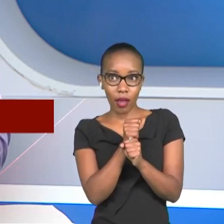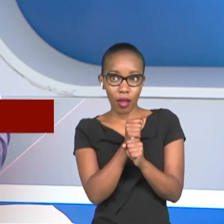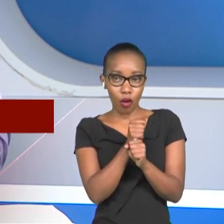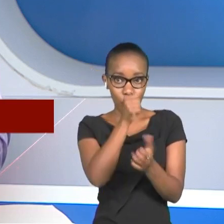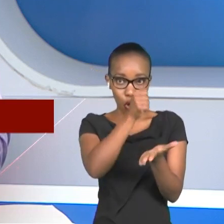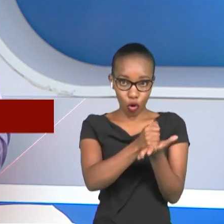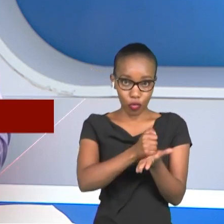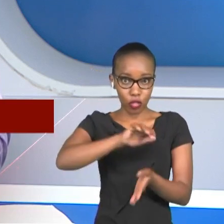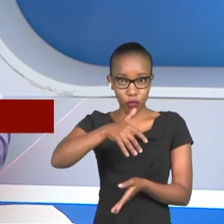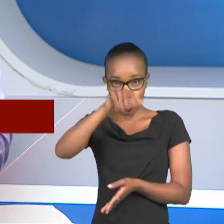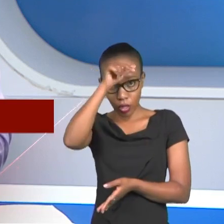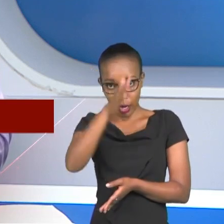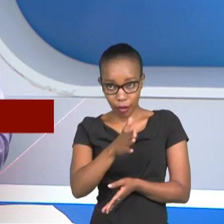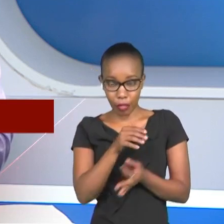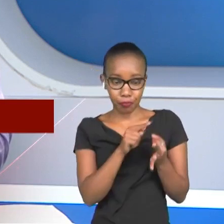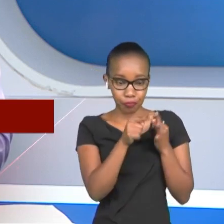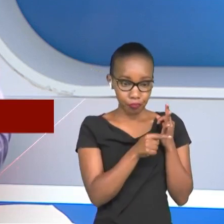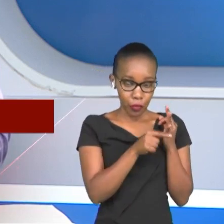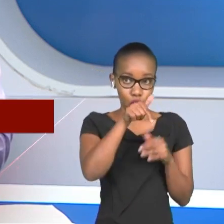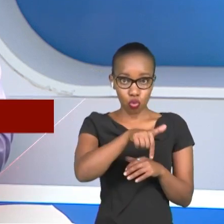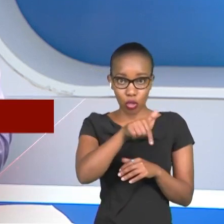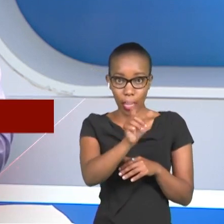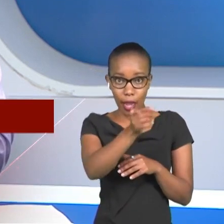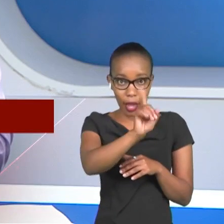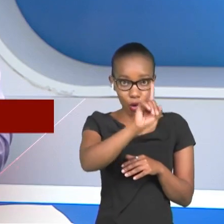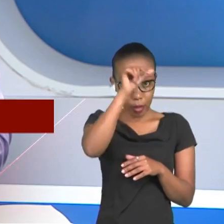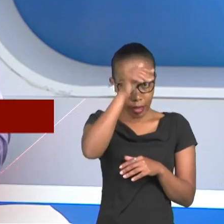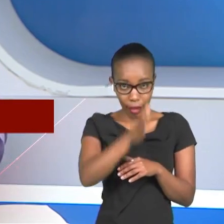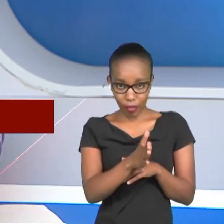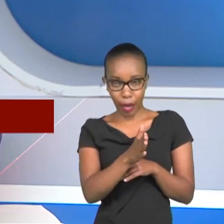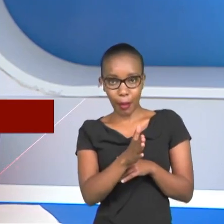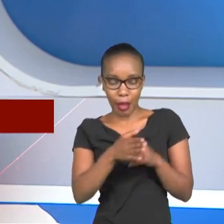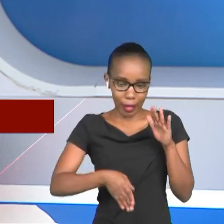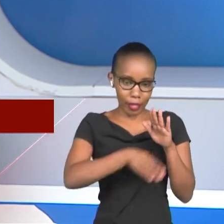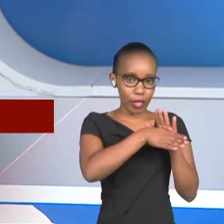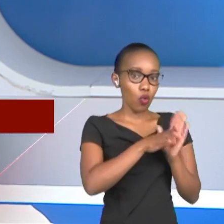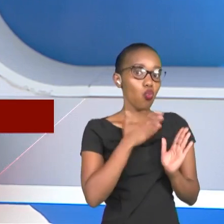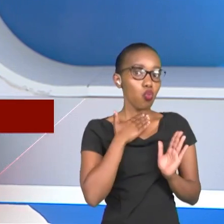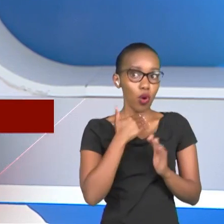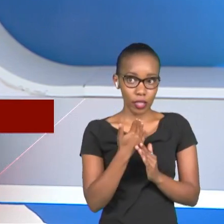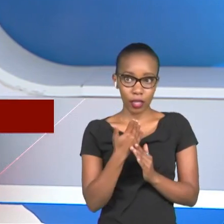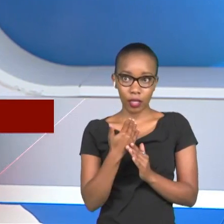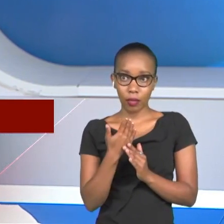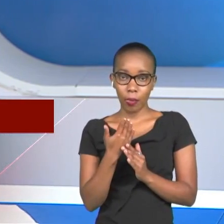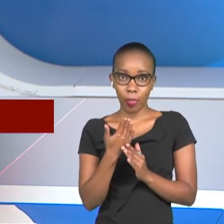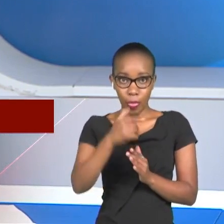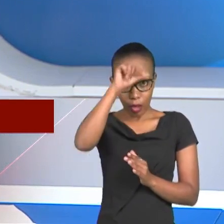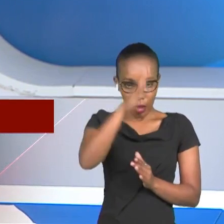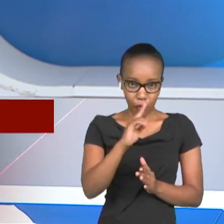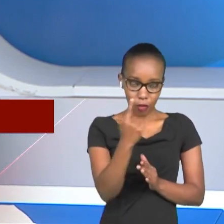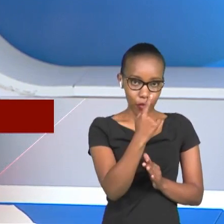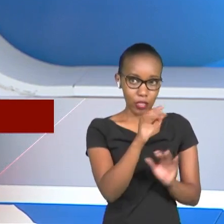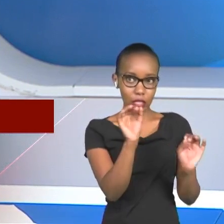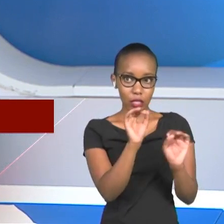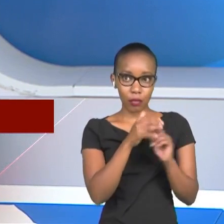office of the county governor. Today, it's Nairobi governor facing impeachment proceedings, but this governor is not the first. This we